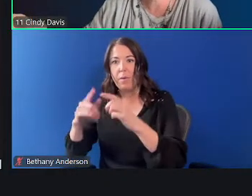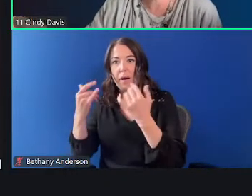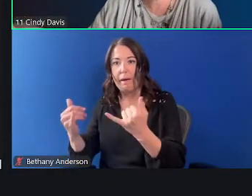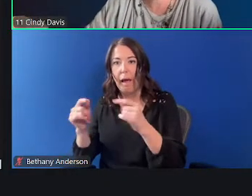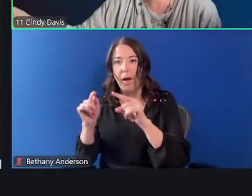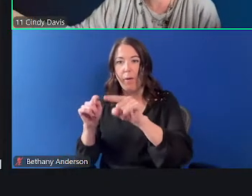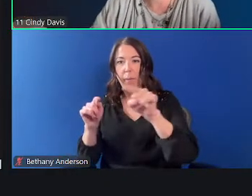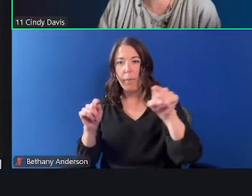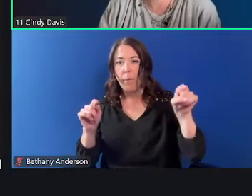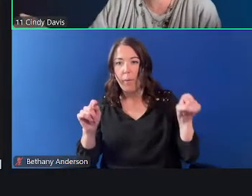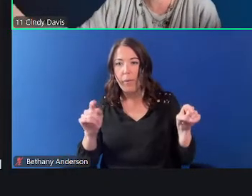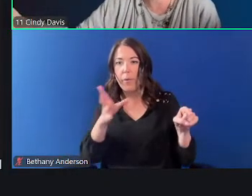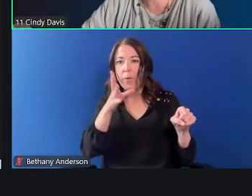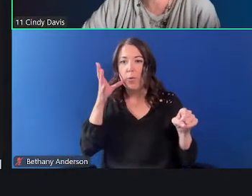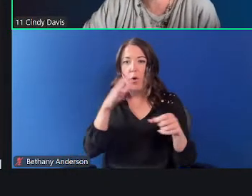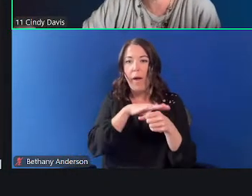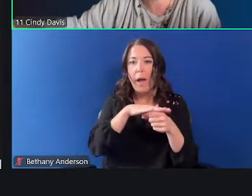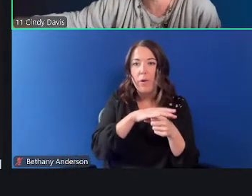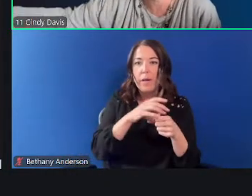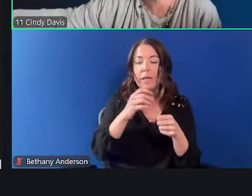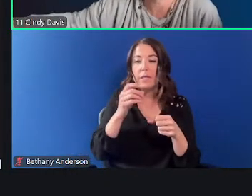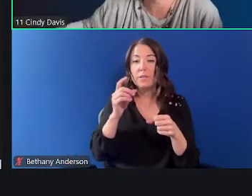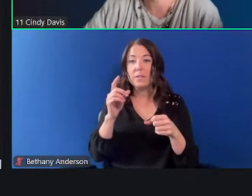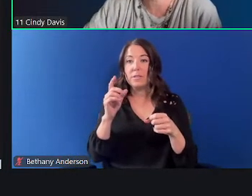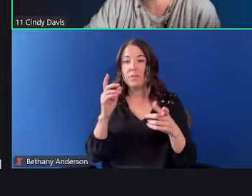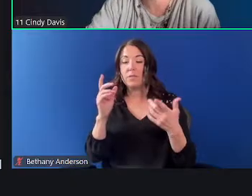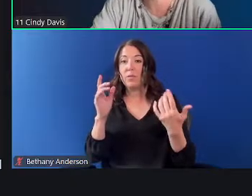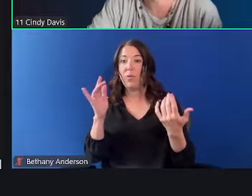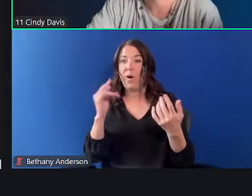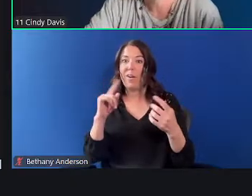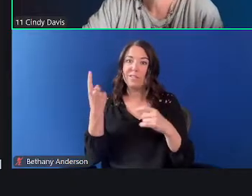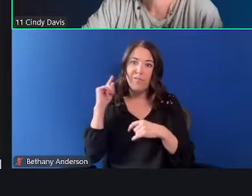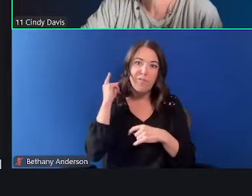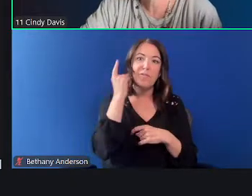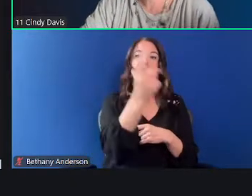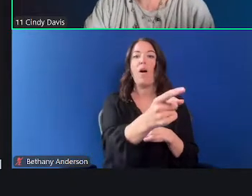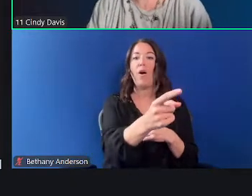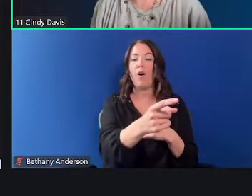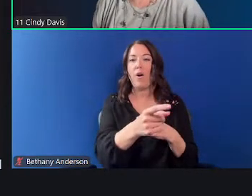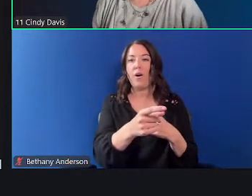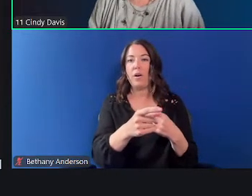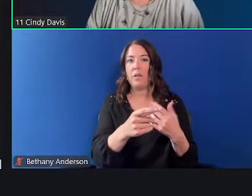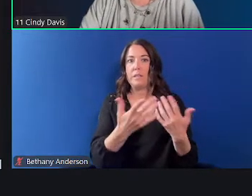rural areas, or travel might be more extensive or farther or whatever. And